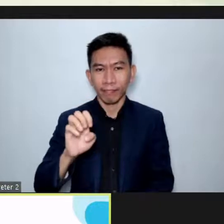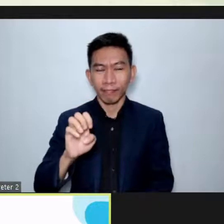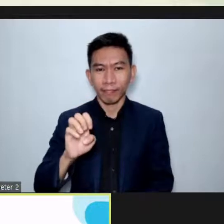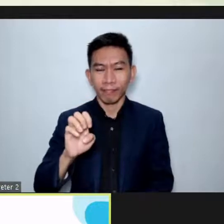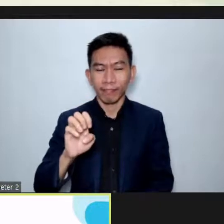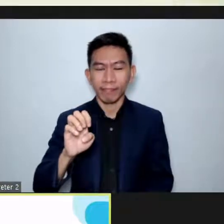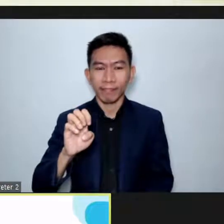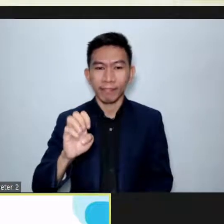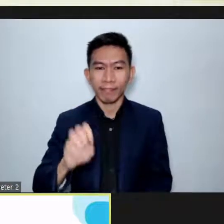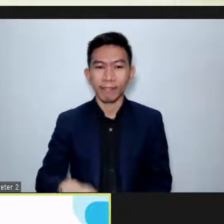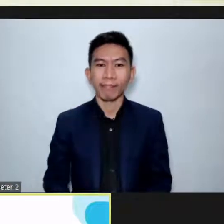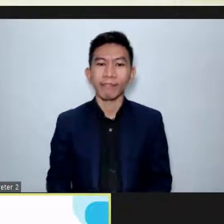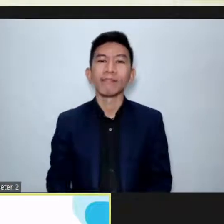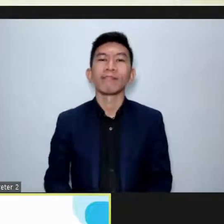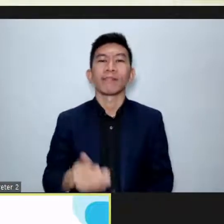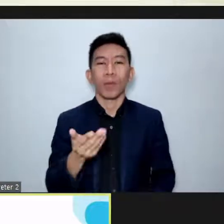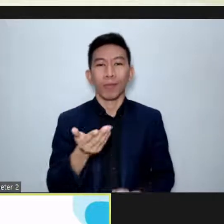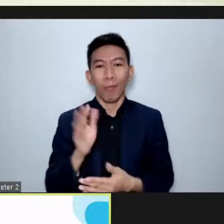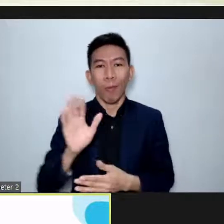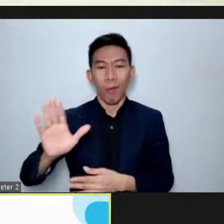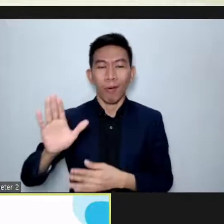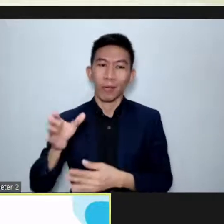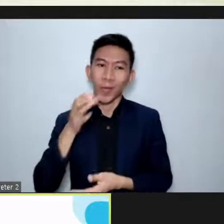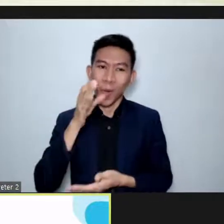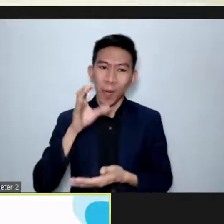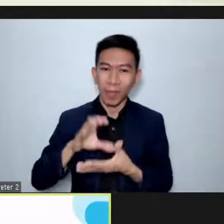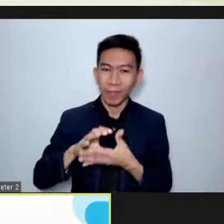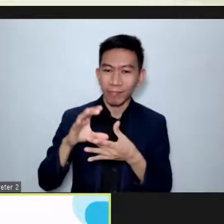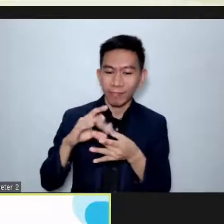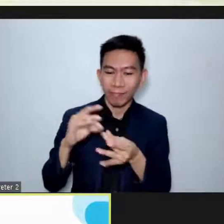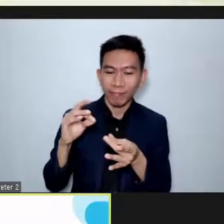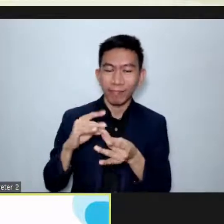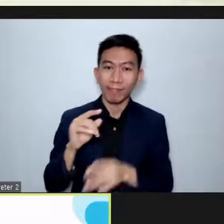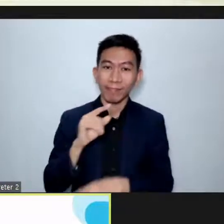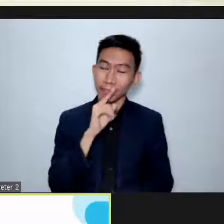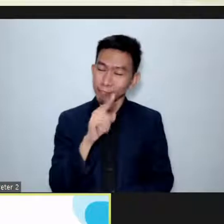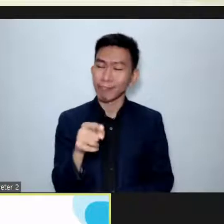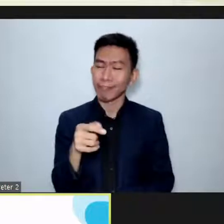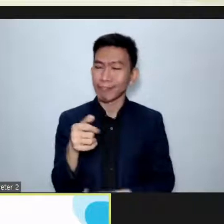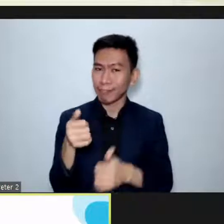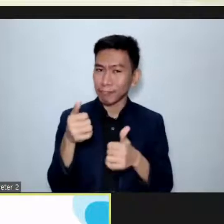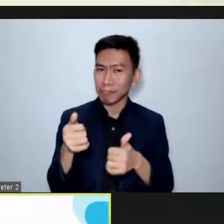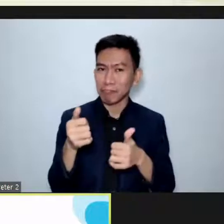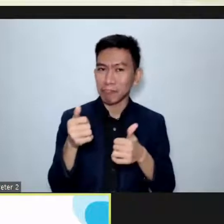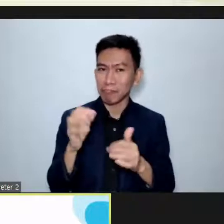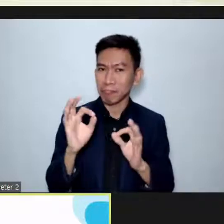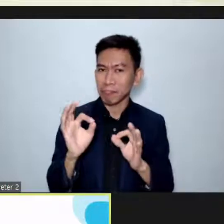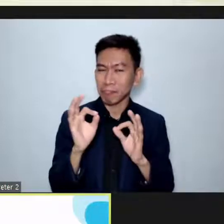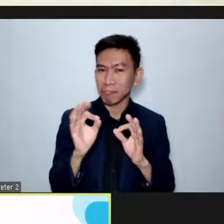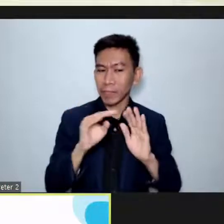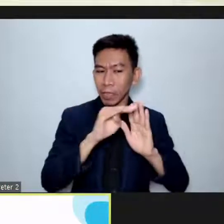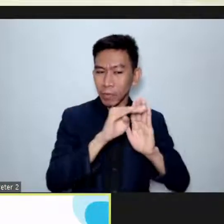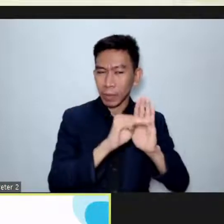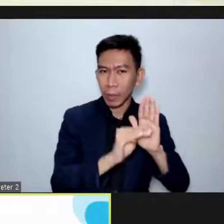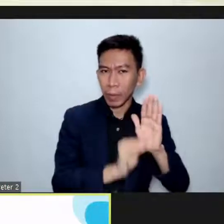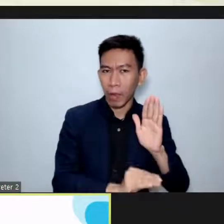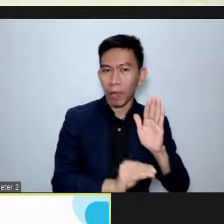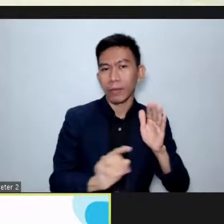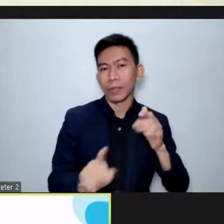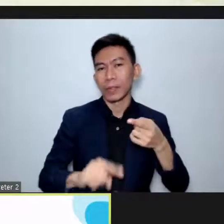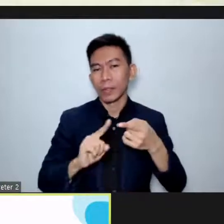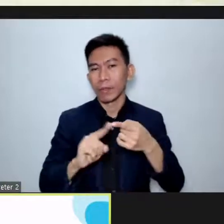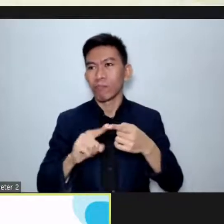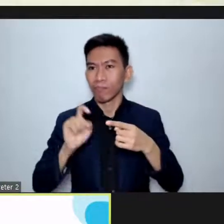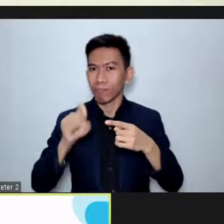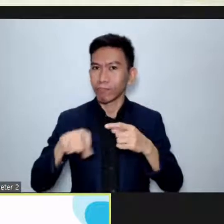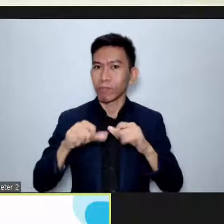Dr. Vicente, for those comments. You made really good points about continuing a really strong fight